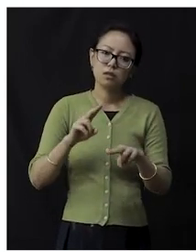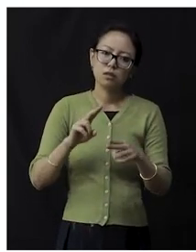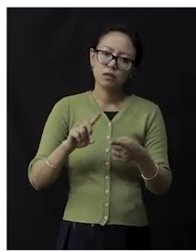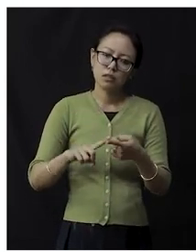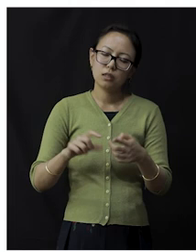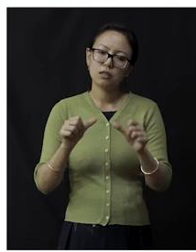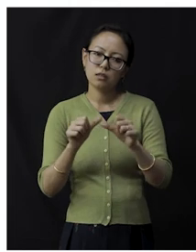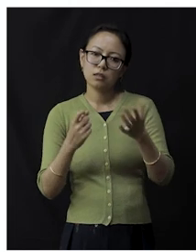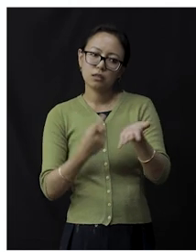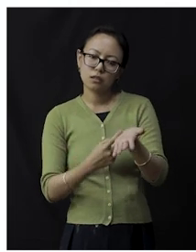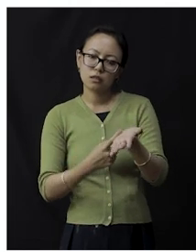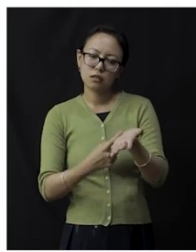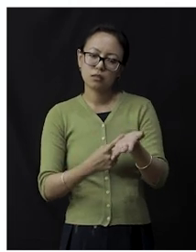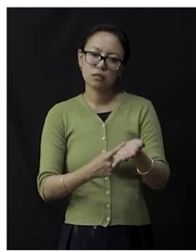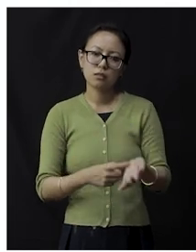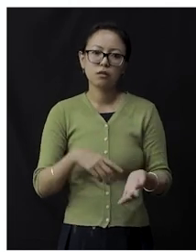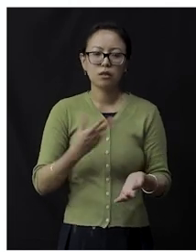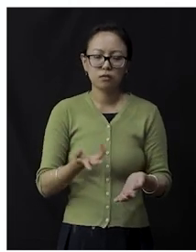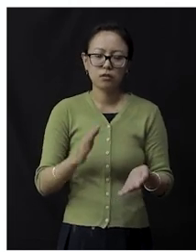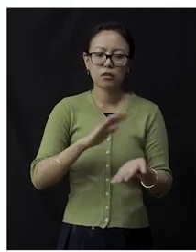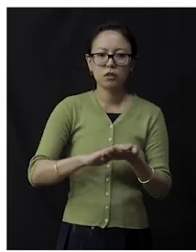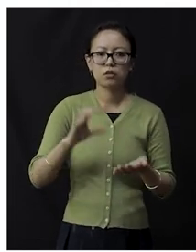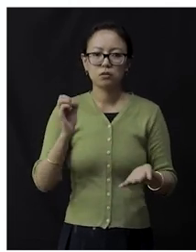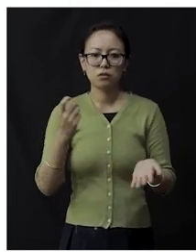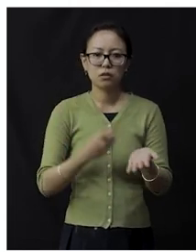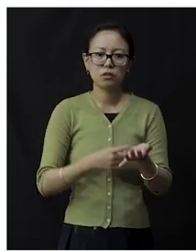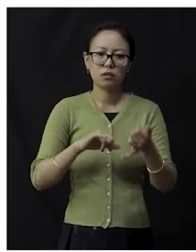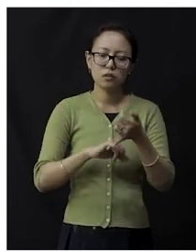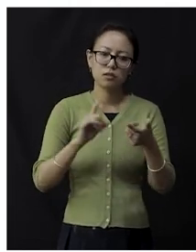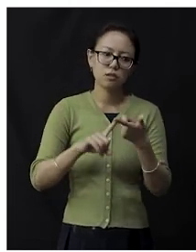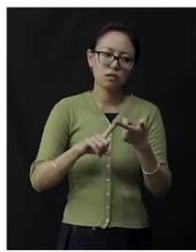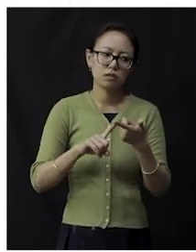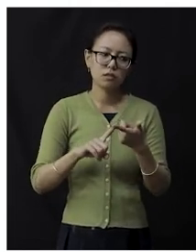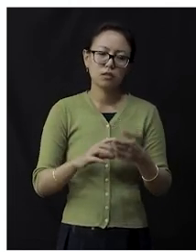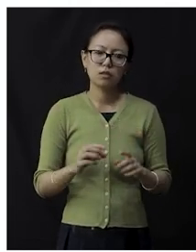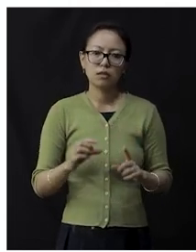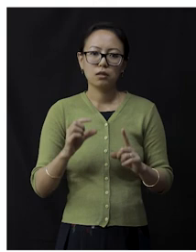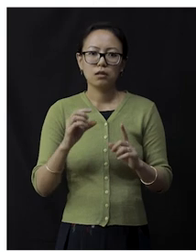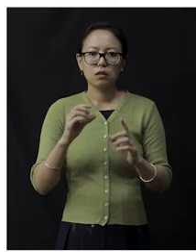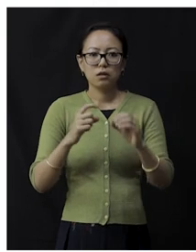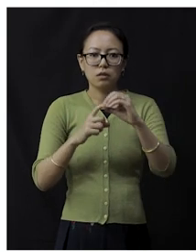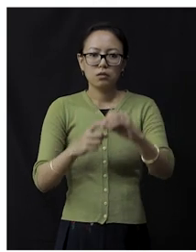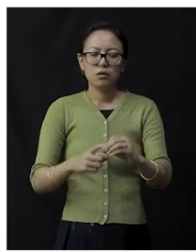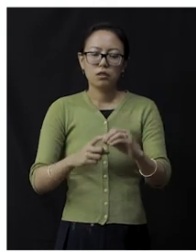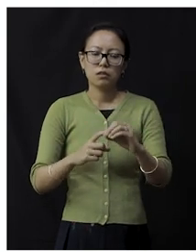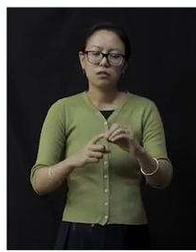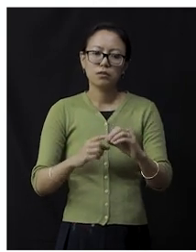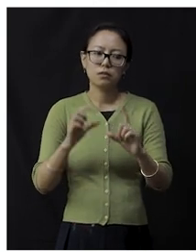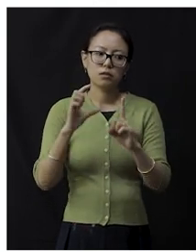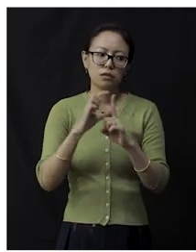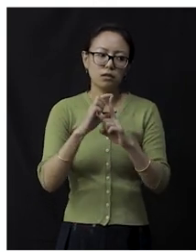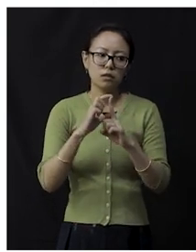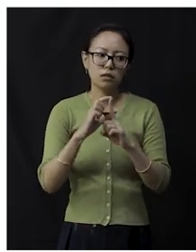coat, ear, horse. Then yard, eyes, note, boat. So